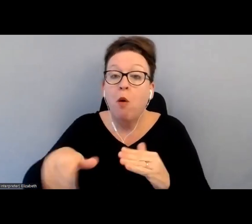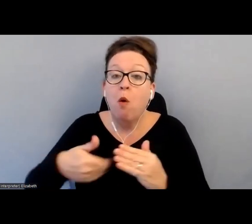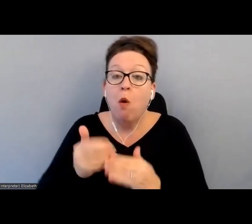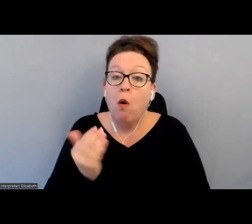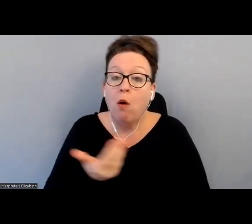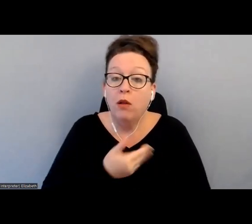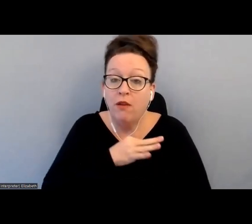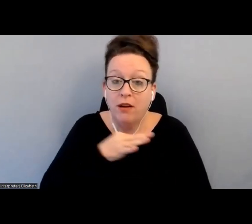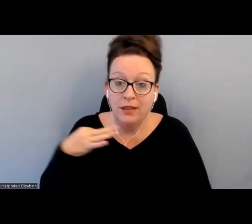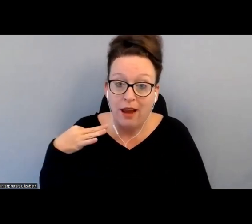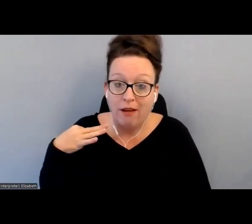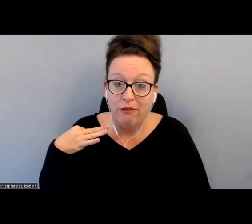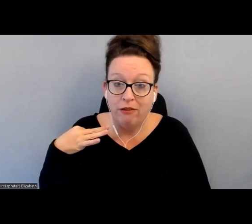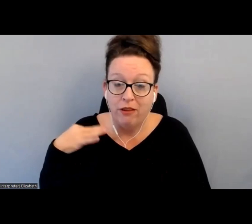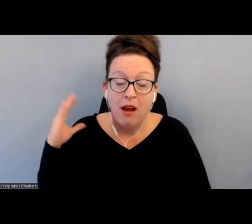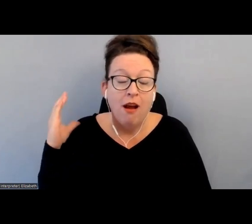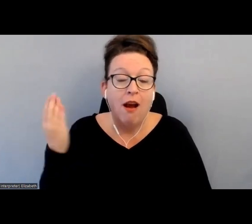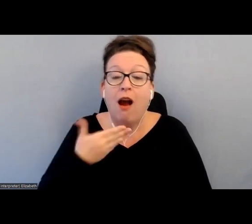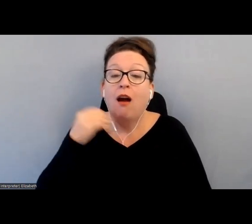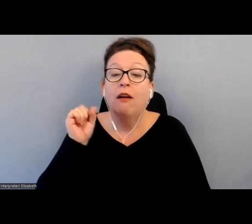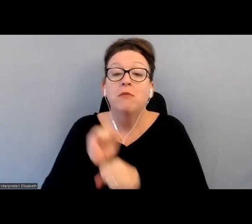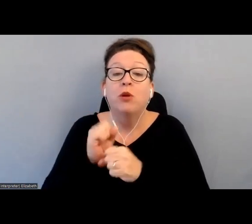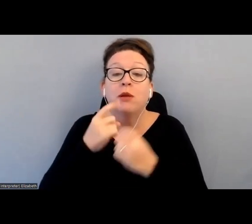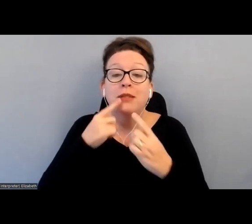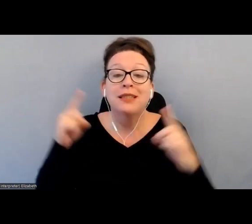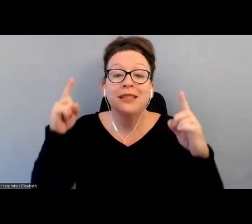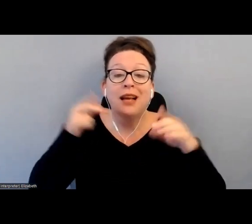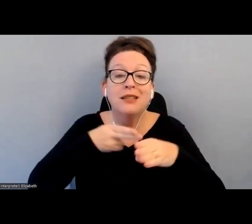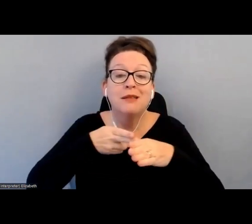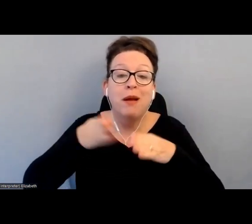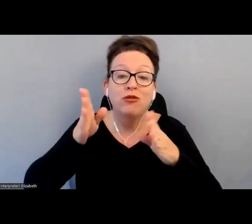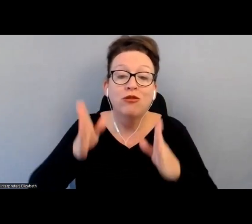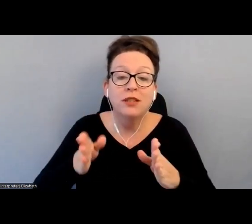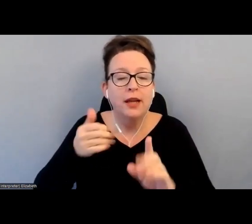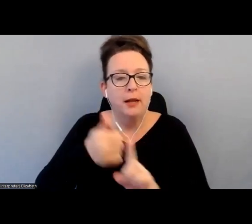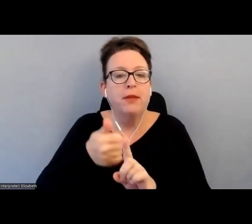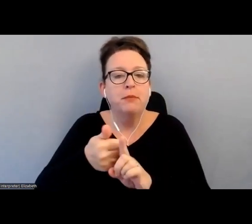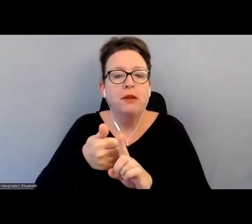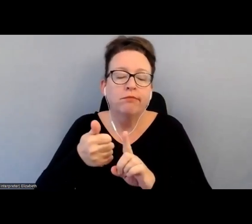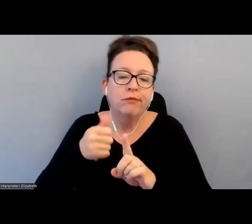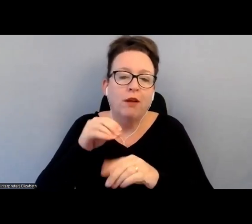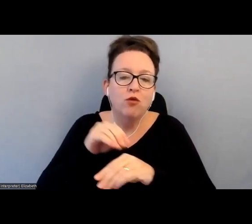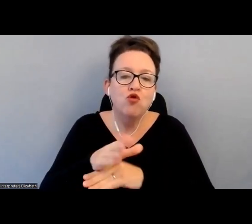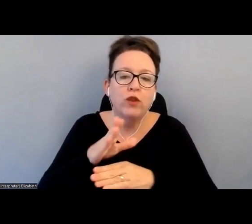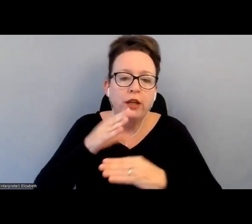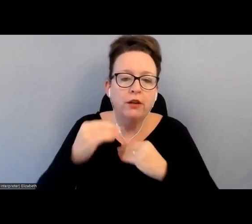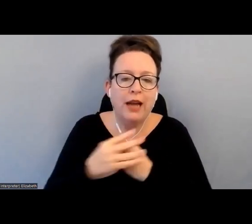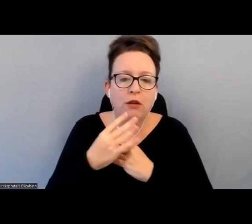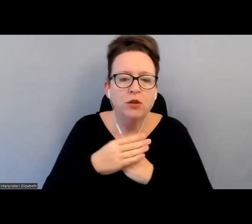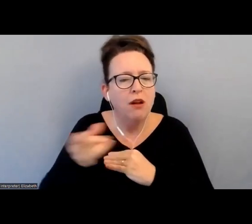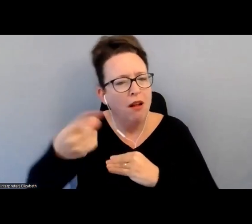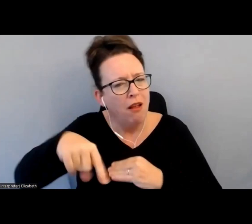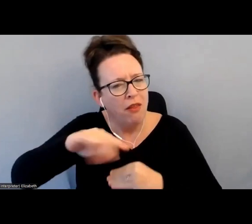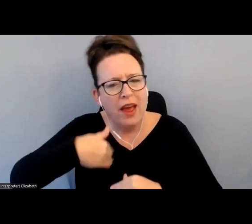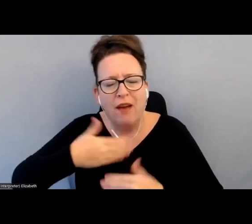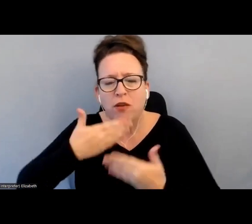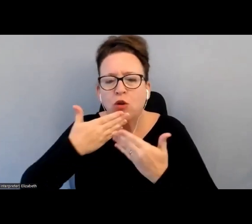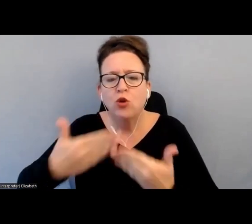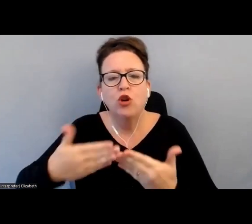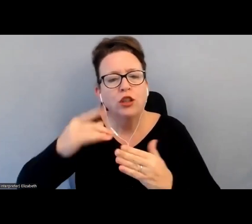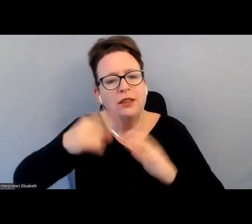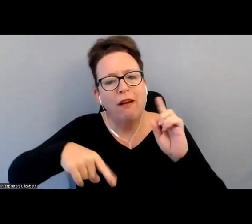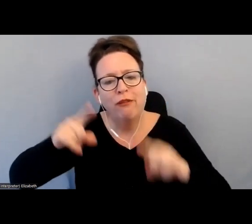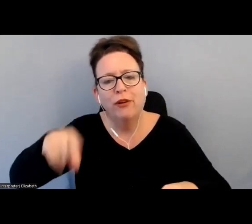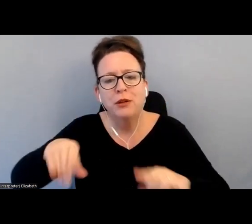staff, our employment success specialists, our career counselors have a really vast, diverse background. So what